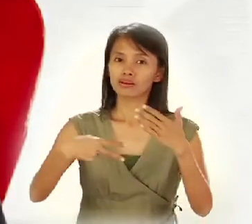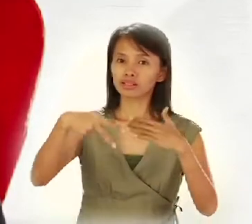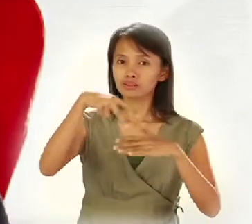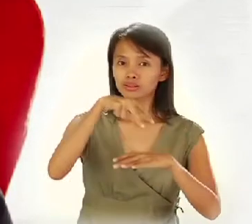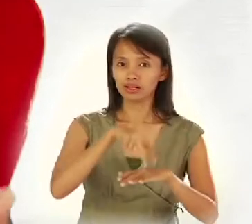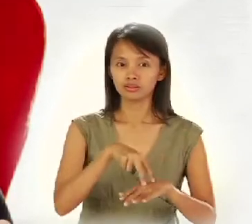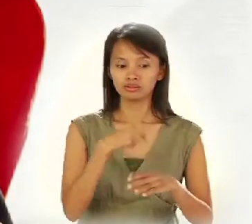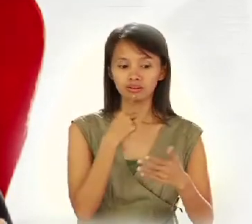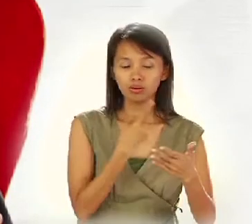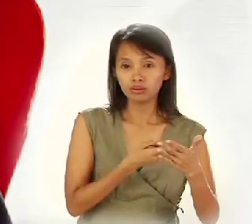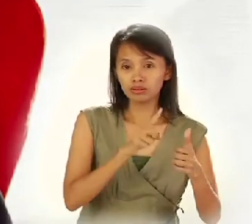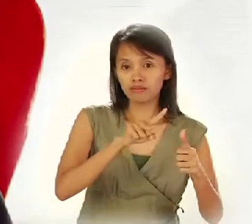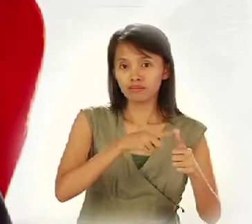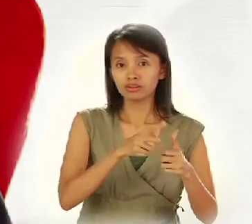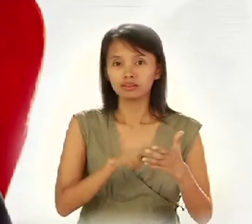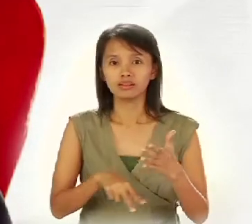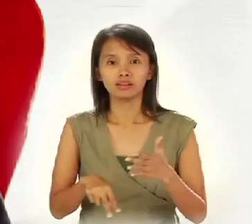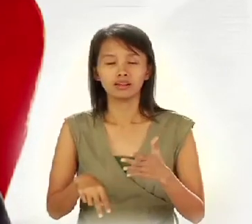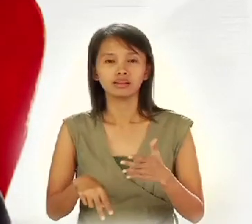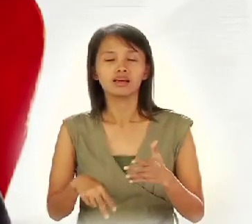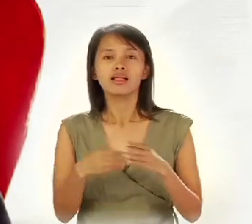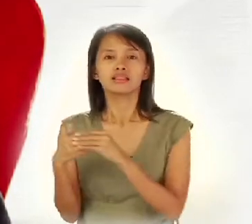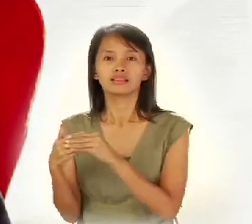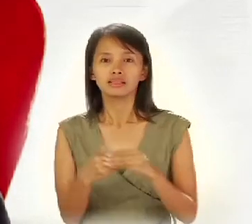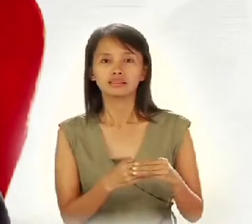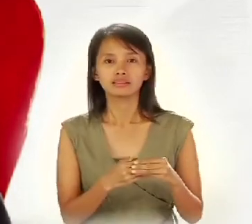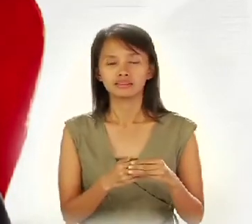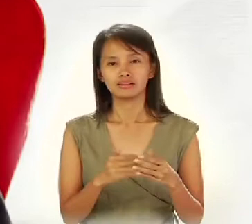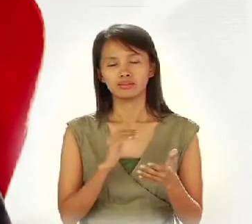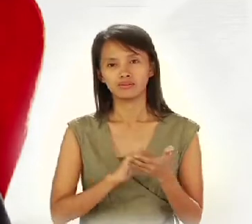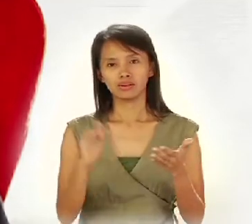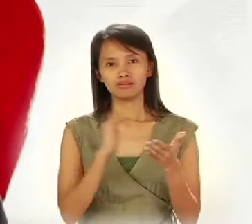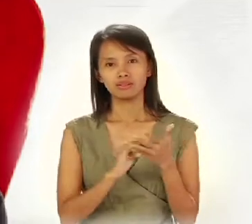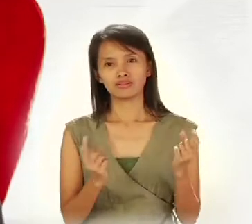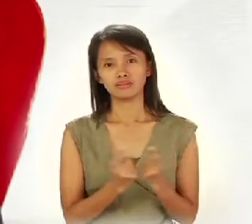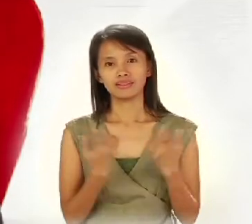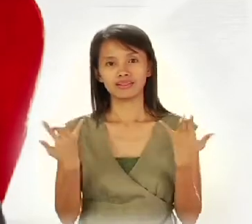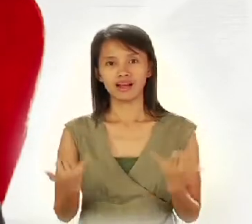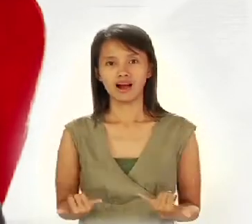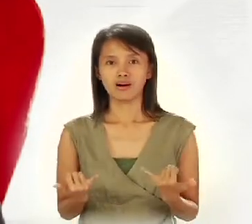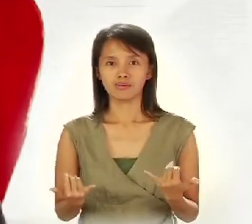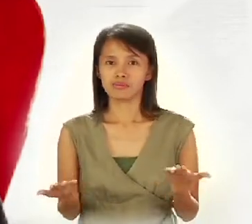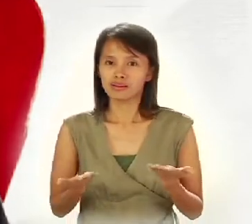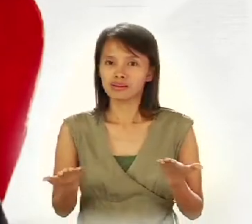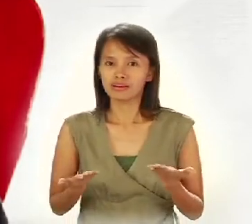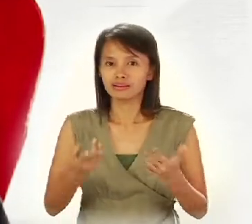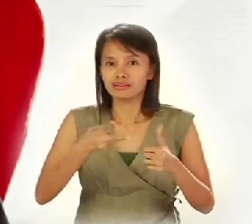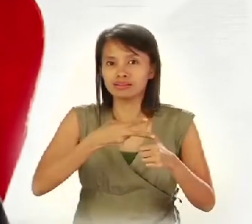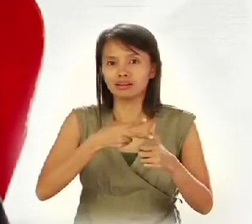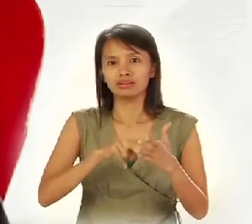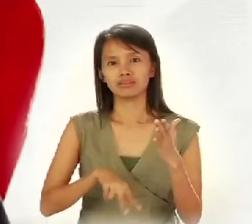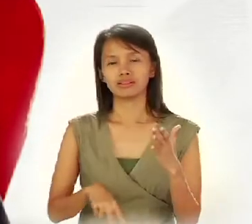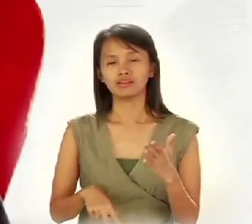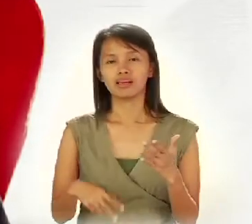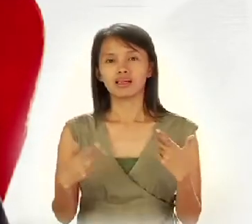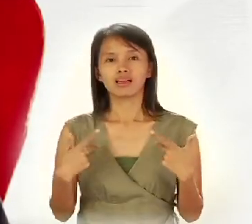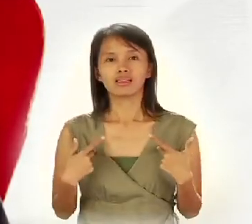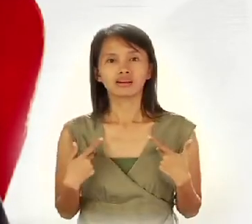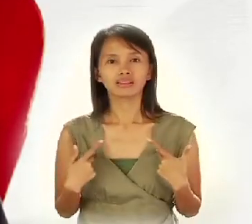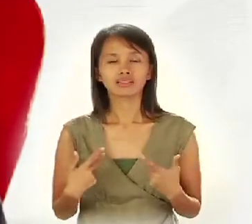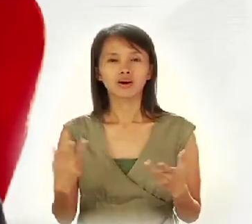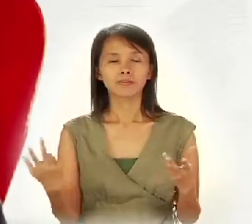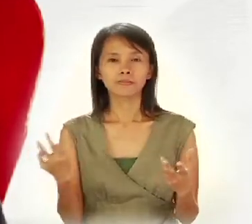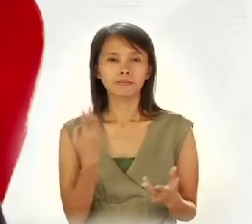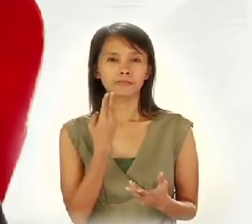resurrection, according to the first reading, leads us to forgiveness of sins. Now, here in the second reading, there is